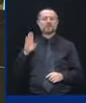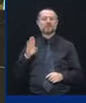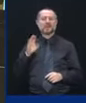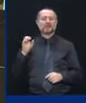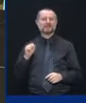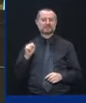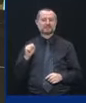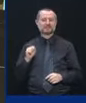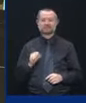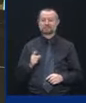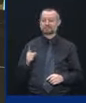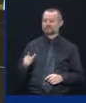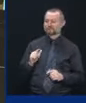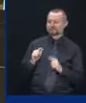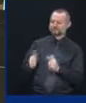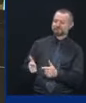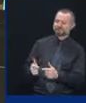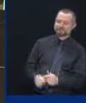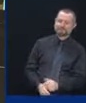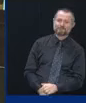open.